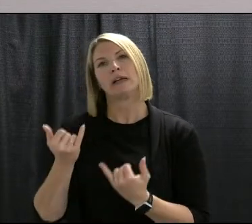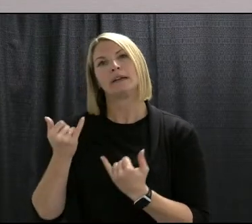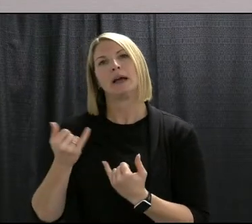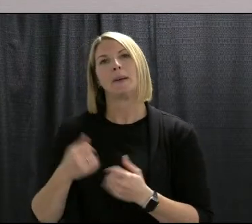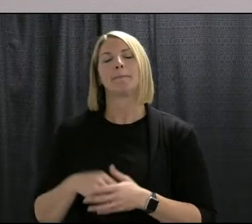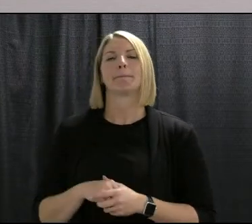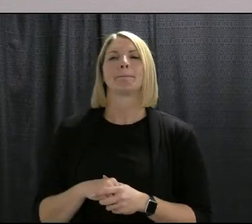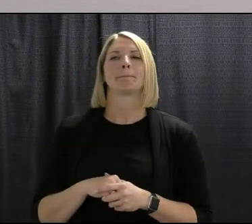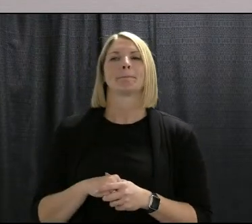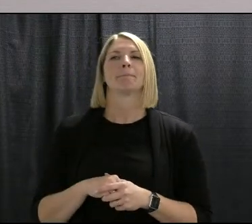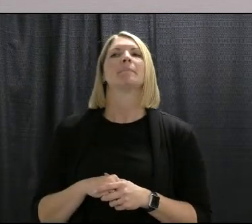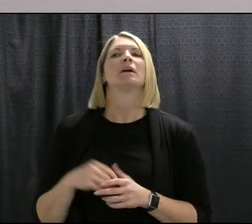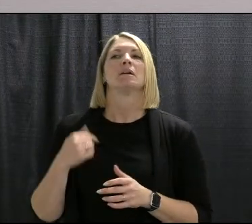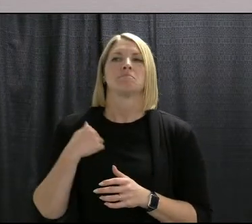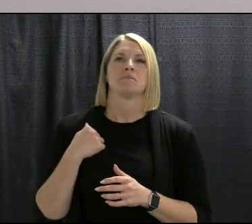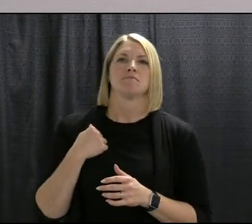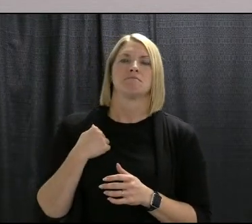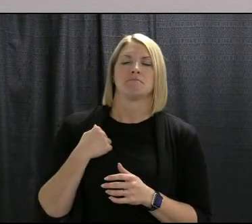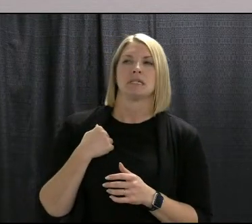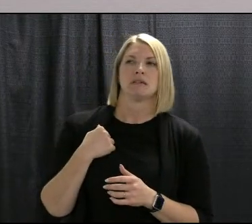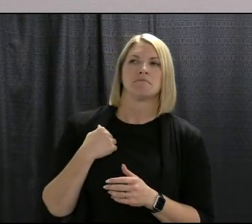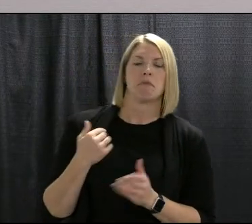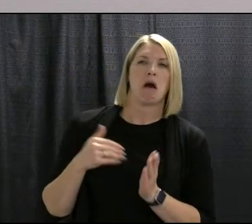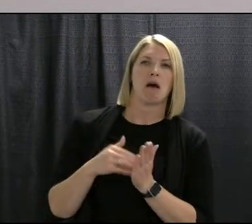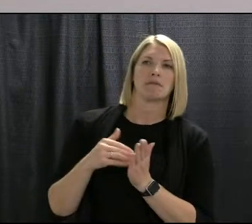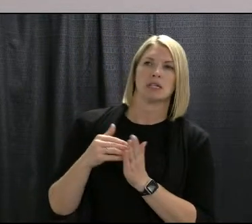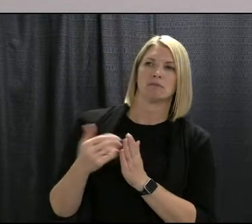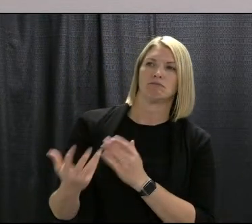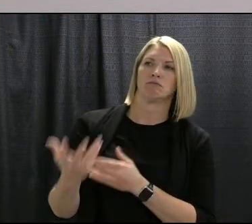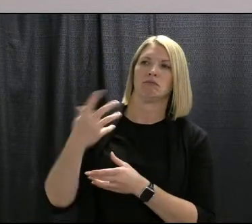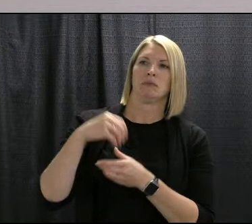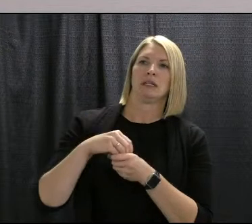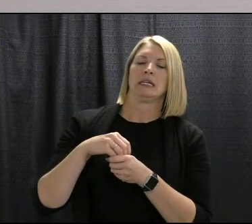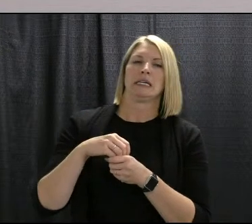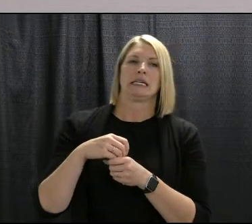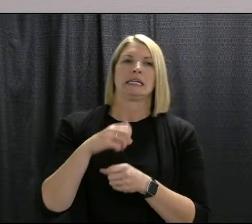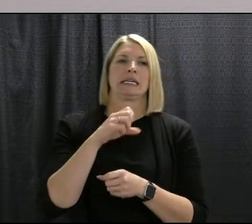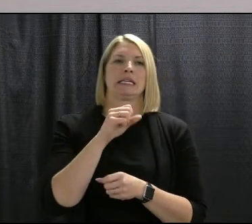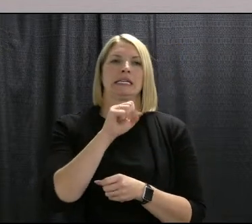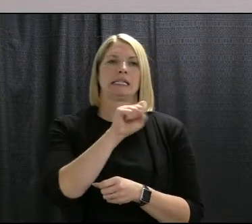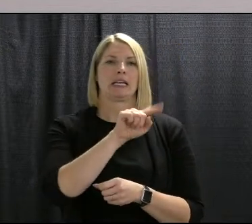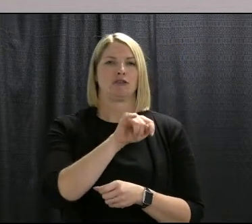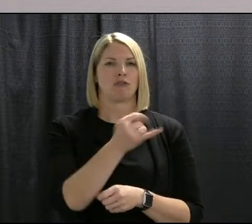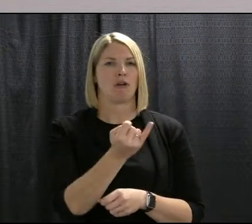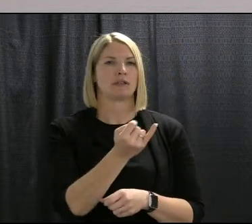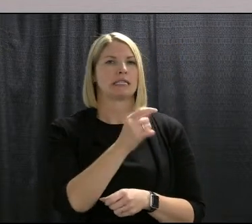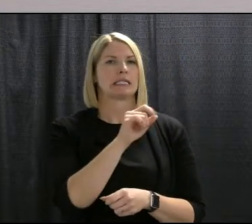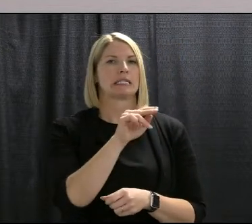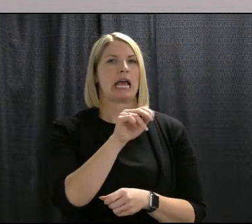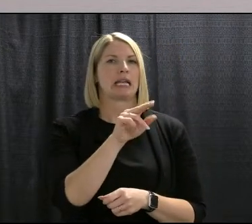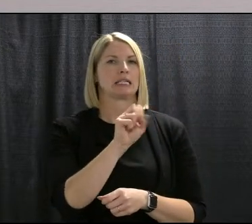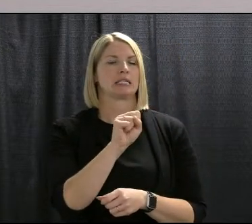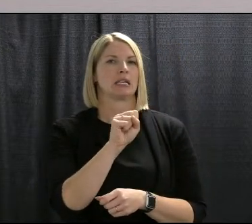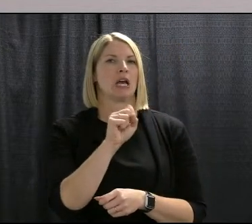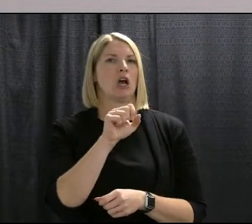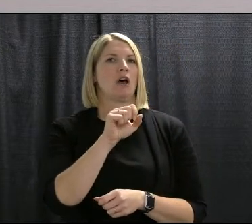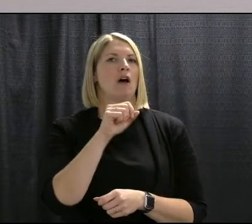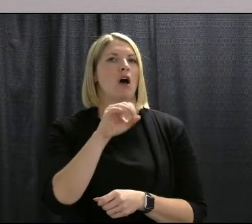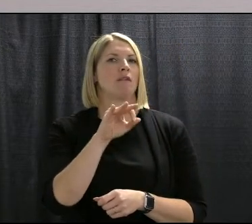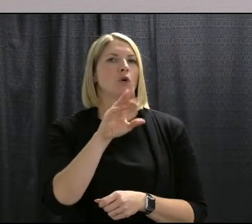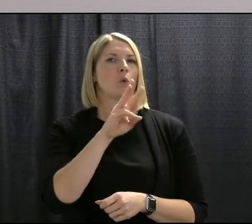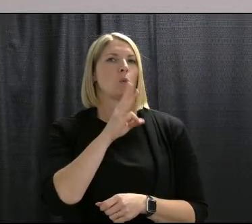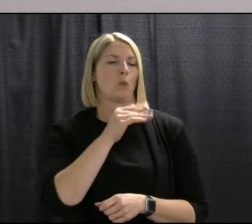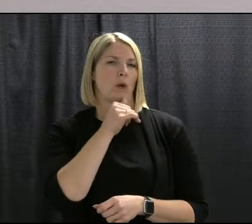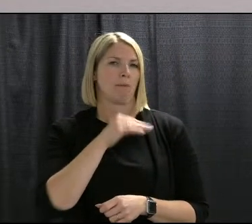certainly stakeholders that I meet with regularly in my office, and we work with the St. John Status of Women. I can't thank them enough how valuable they are, as well as the